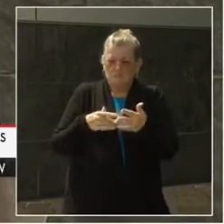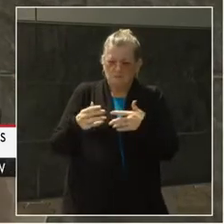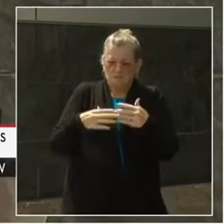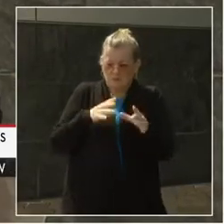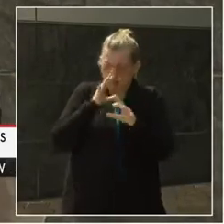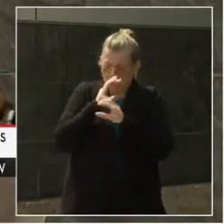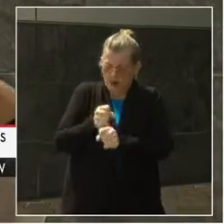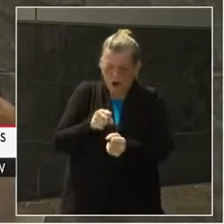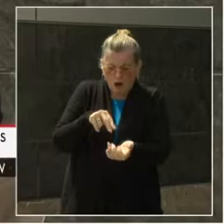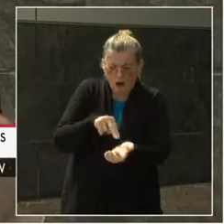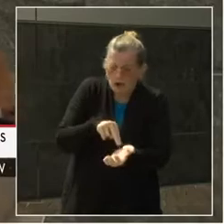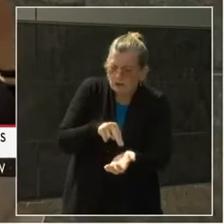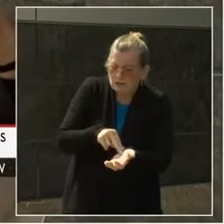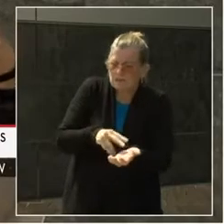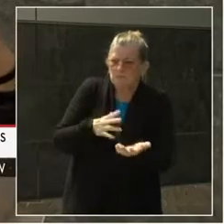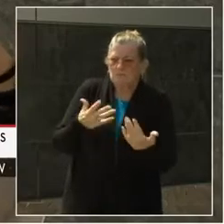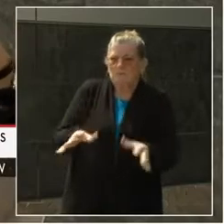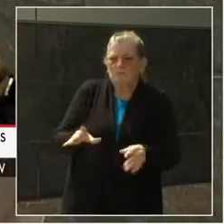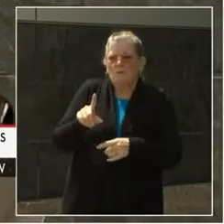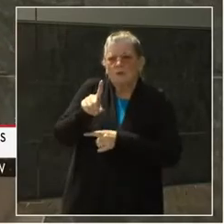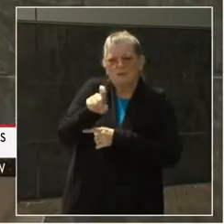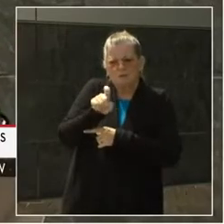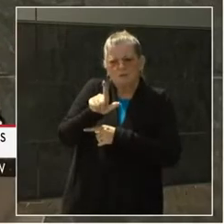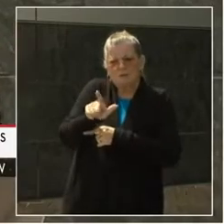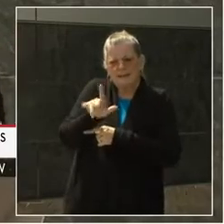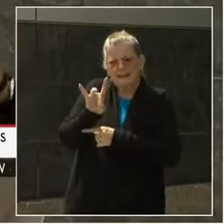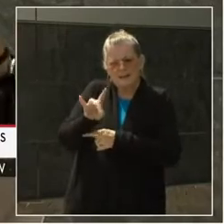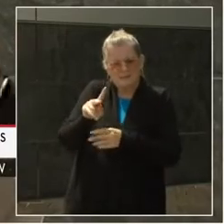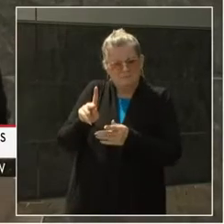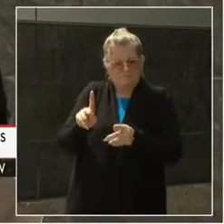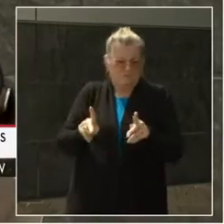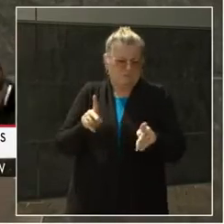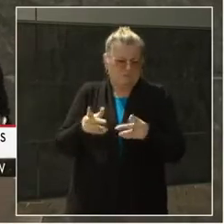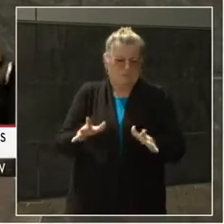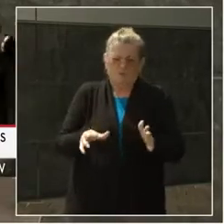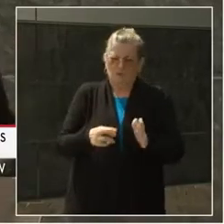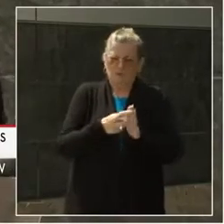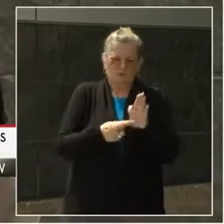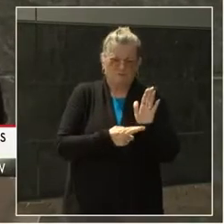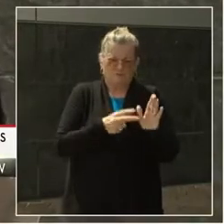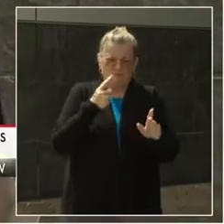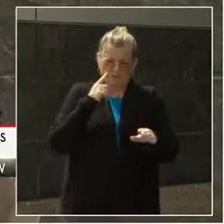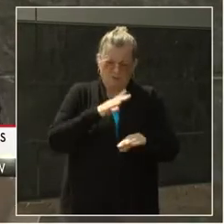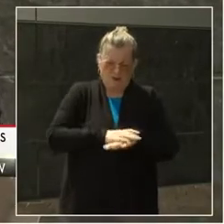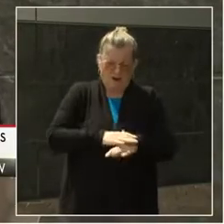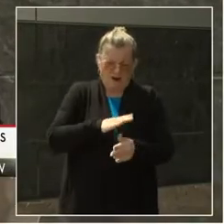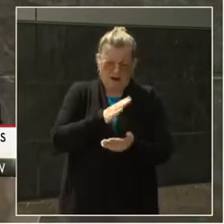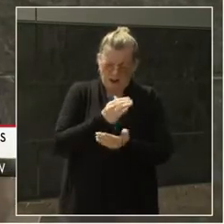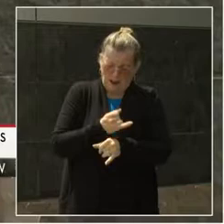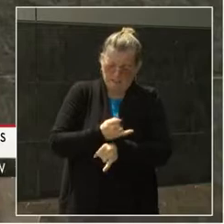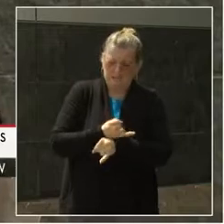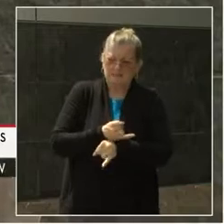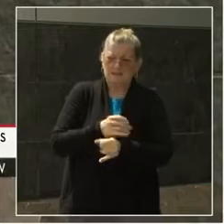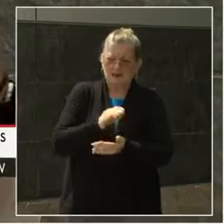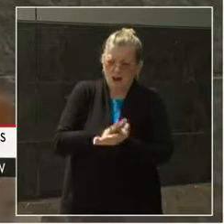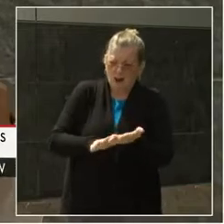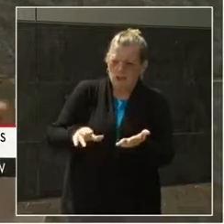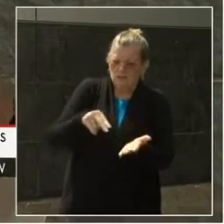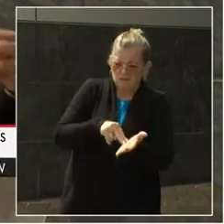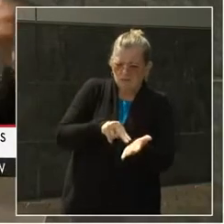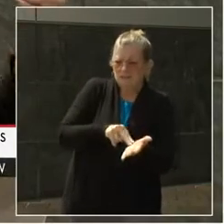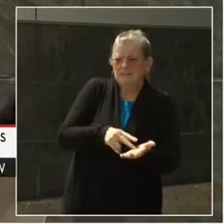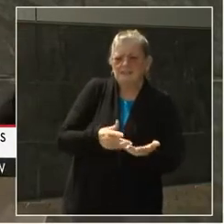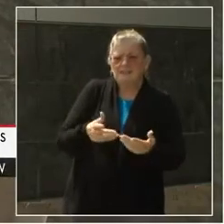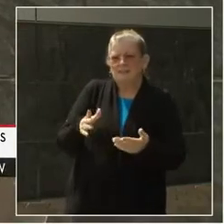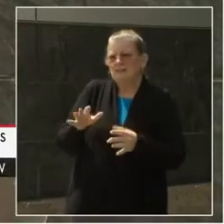enrolled, will be on campuses earning college credits, pursuing nursing degrees, not just certificates. At the same